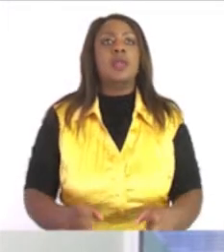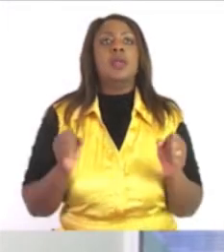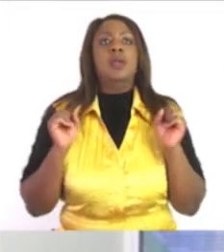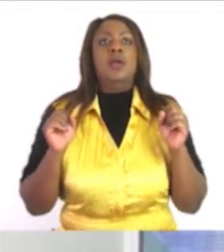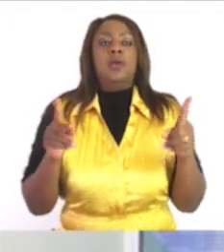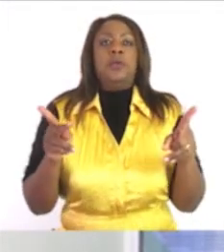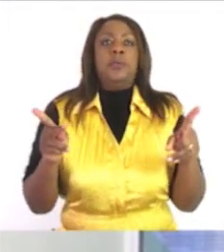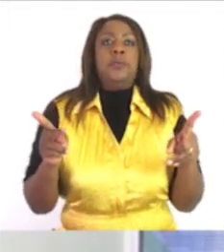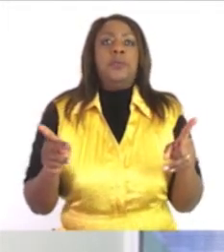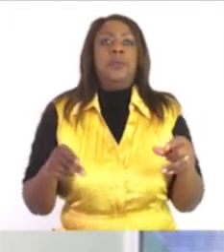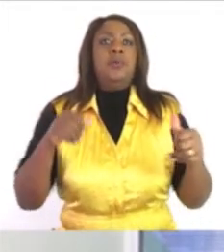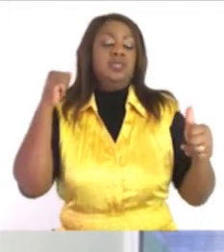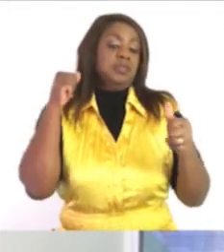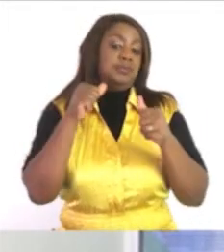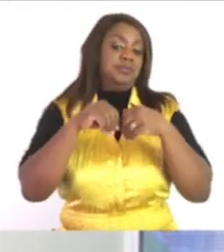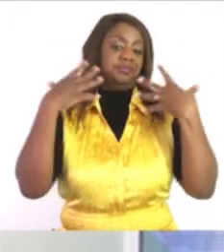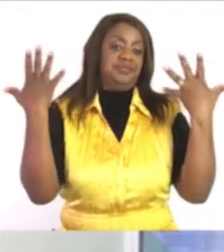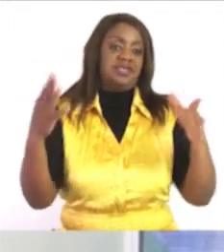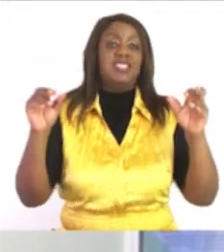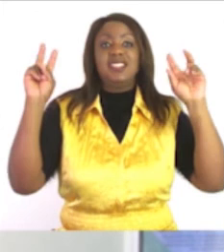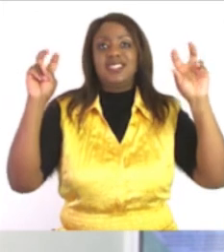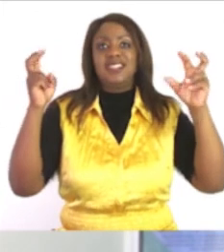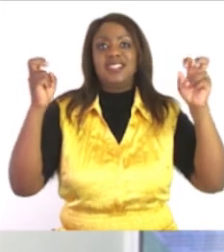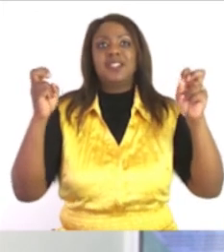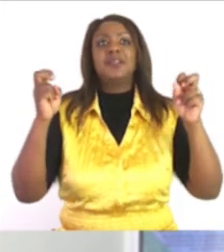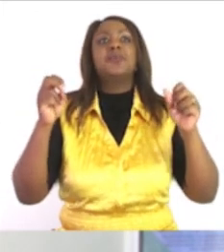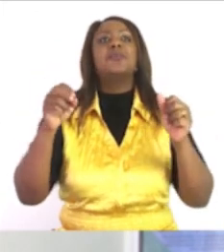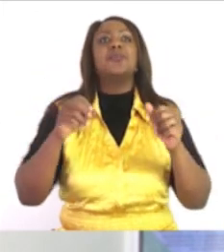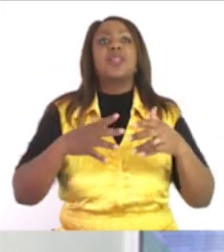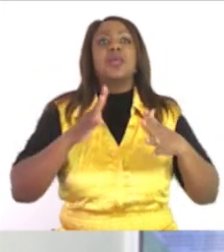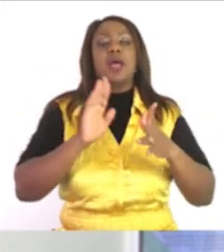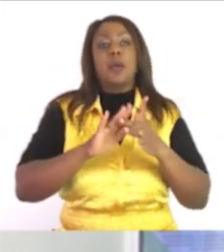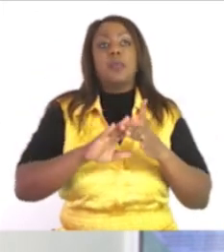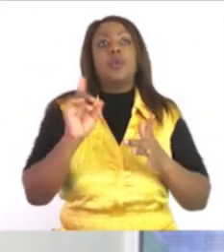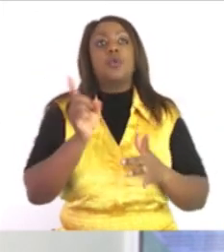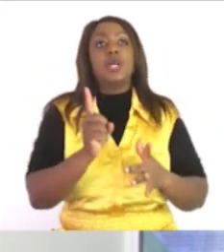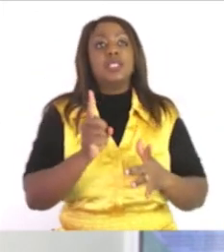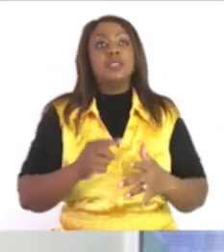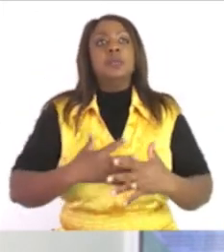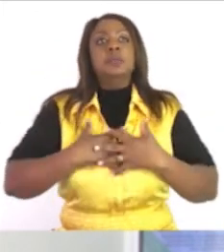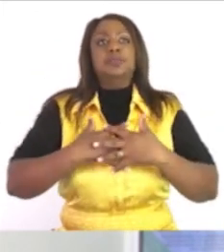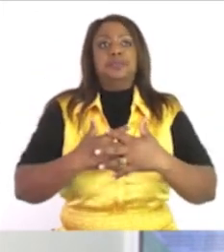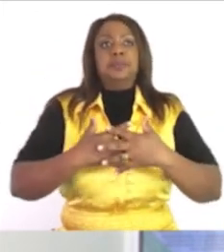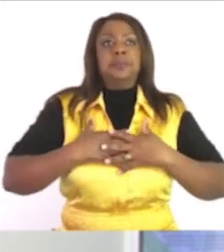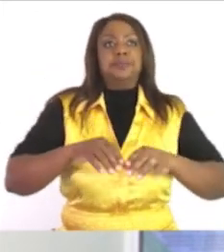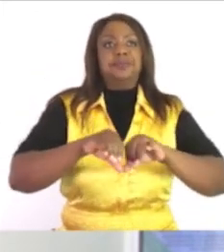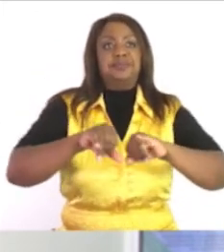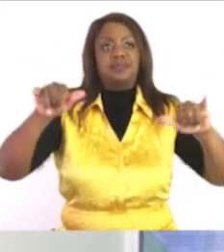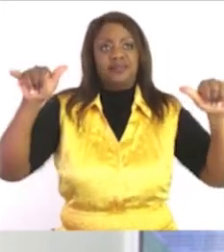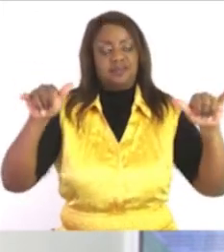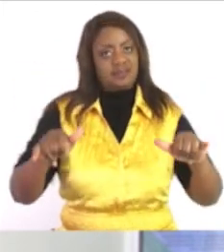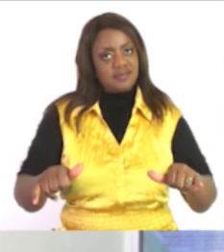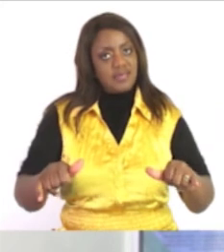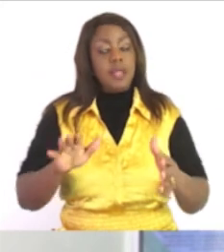Okay, so that is the end of today's lesson. Diseases of the breathing system, very, very important. Protect yourself. There are